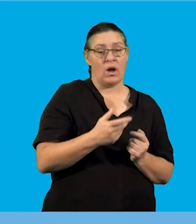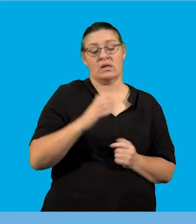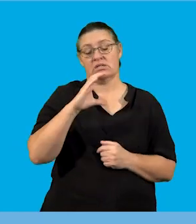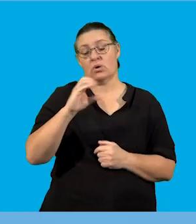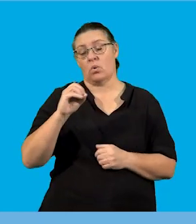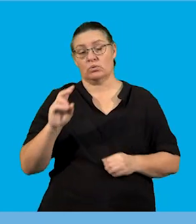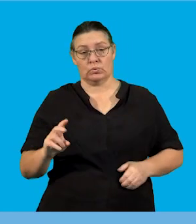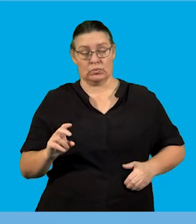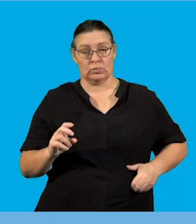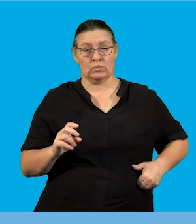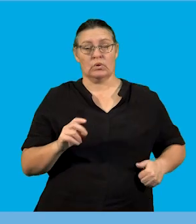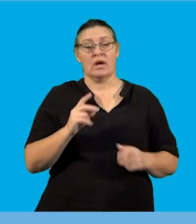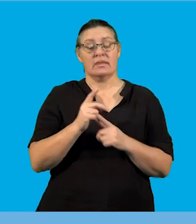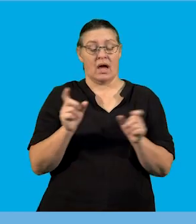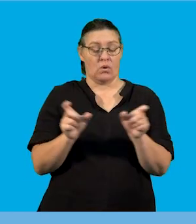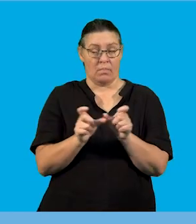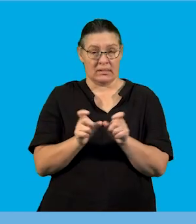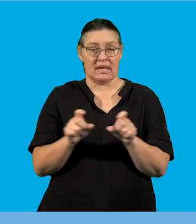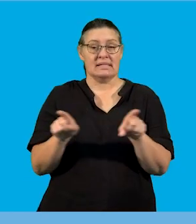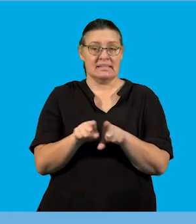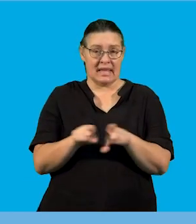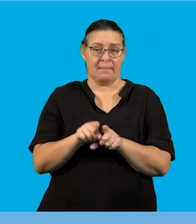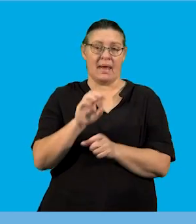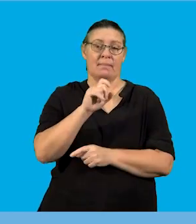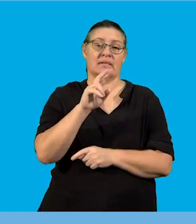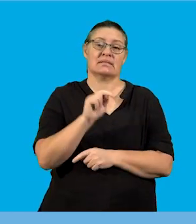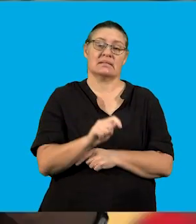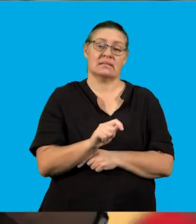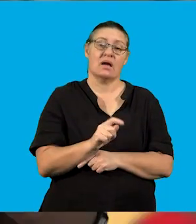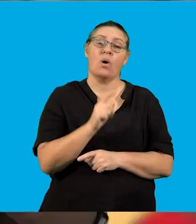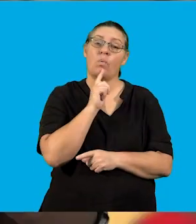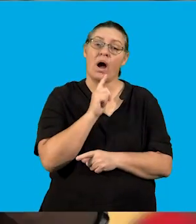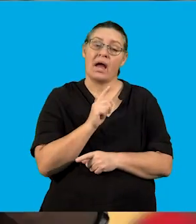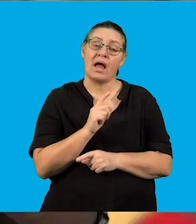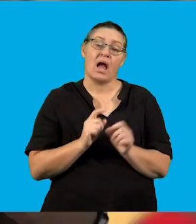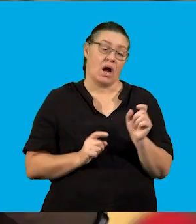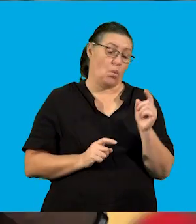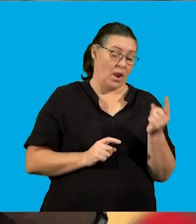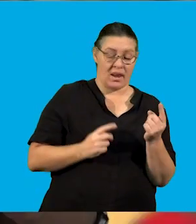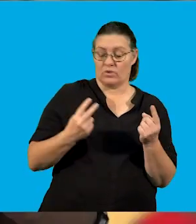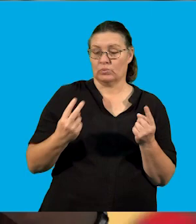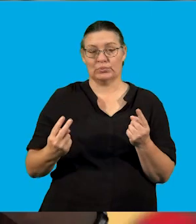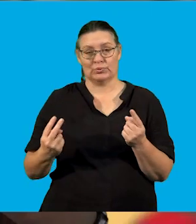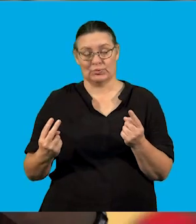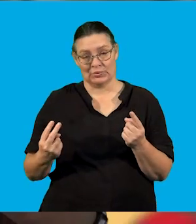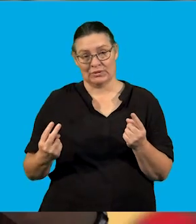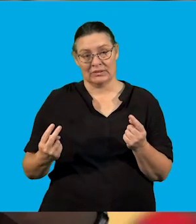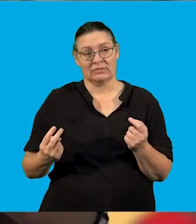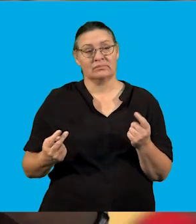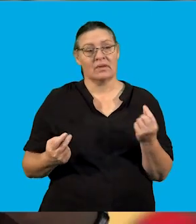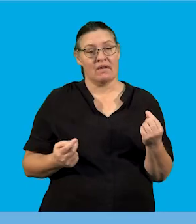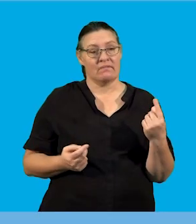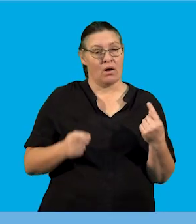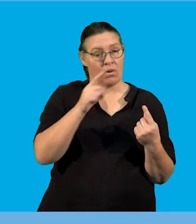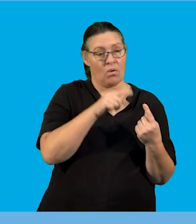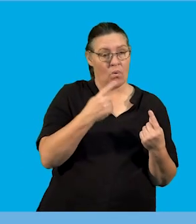and CO2. These two compounds, they have the same elements, but then the only difference is just the ratio or the number. In